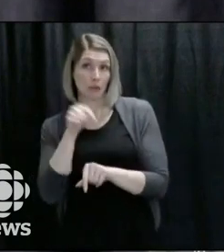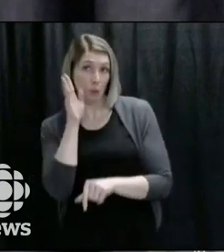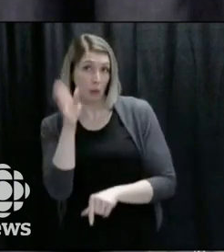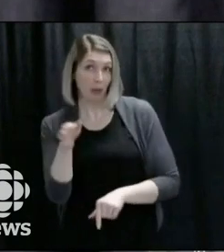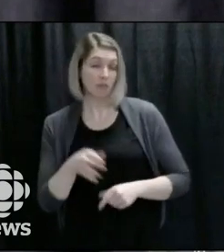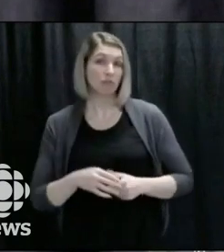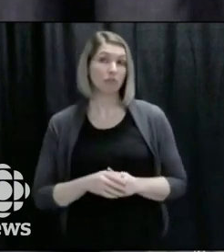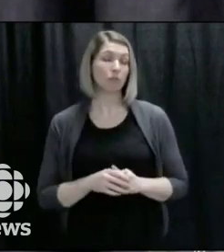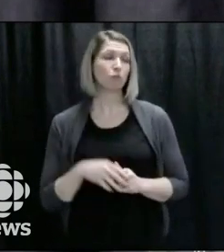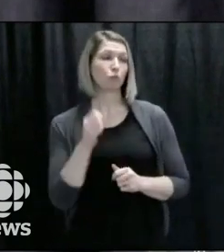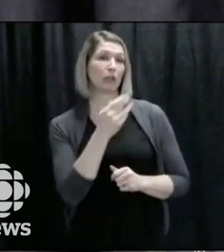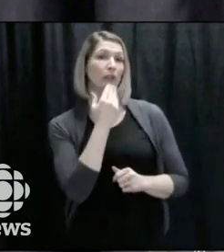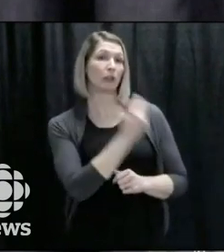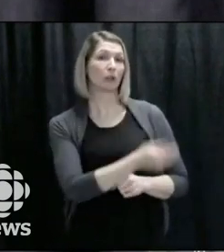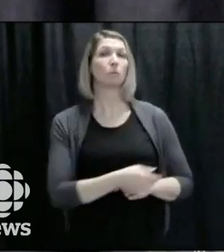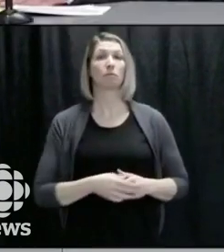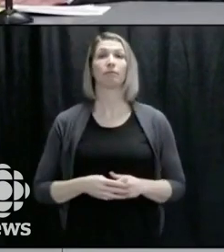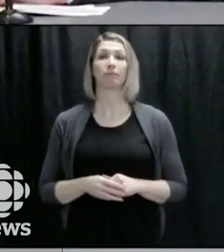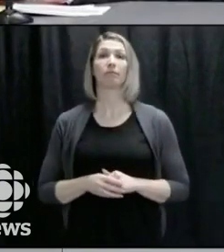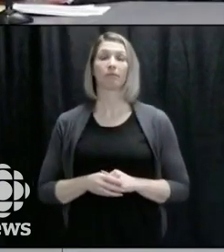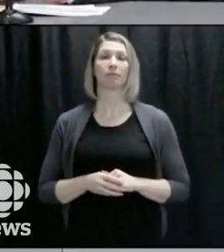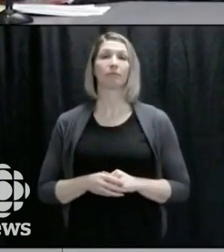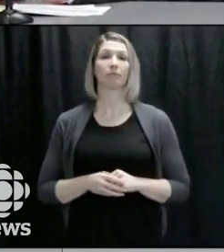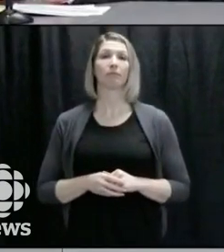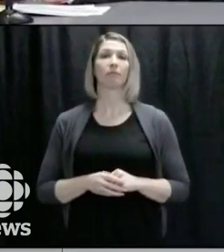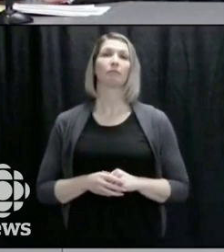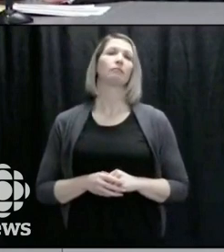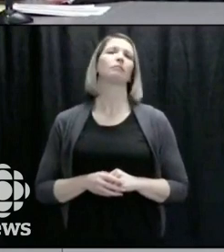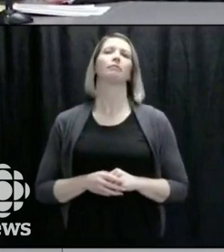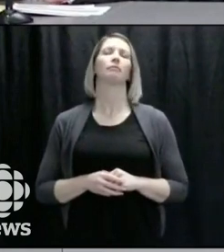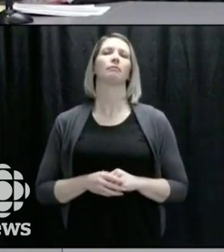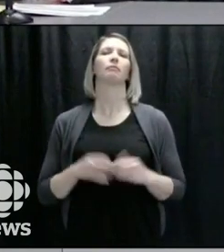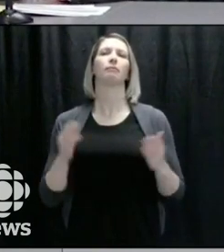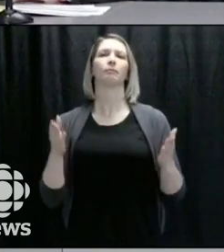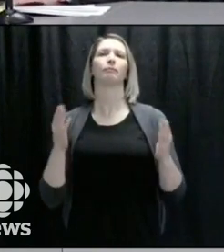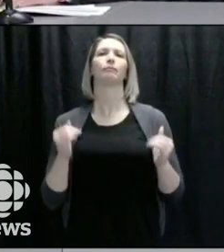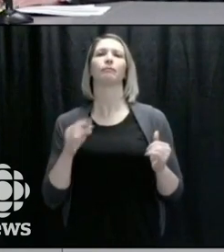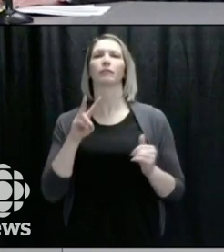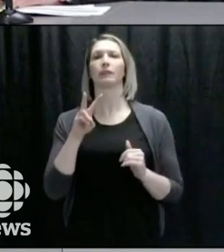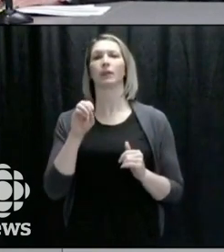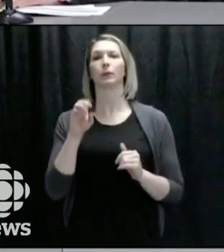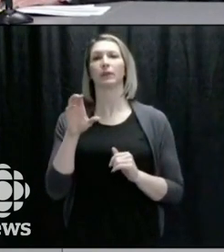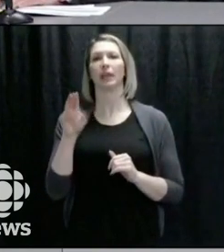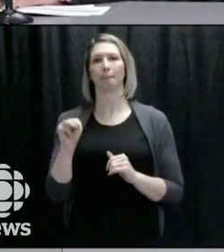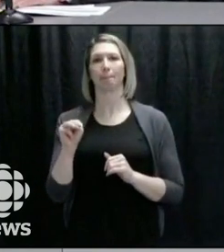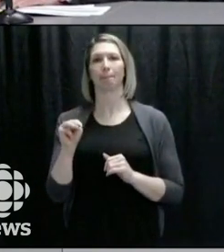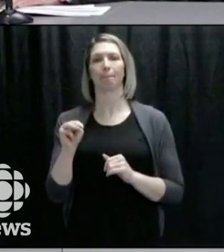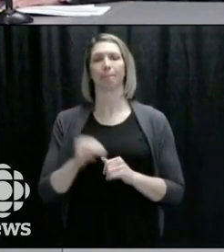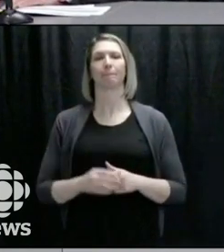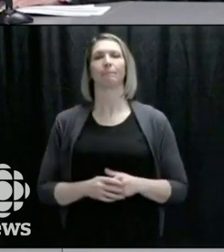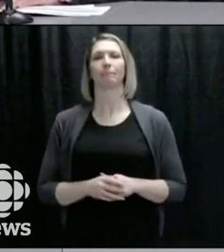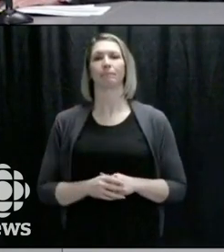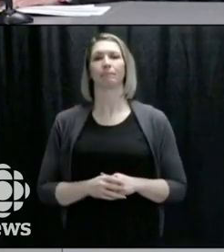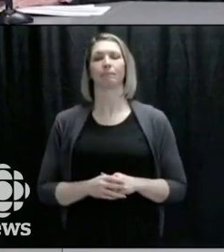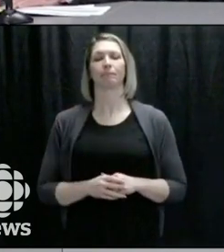Okay. Thank you. Our next questions are from Ben Murphy of VOCM News.